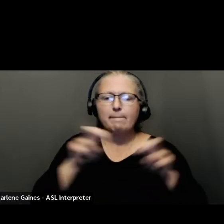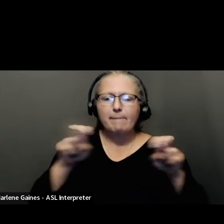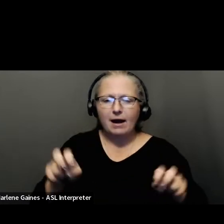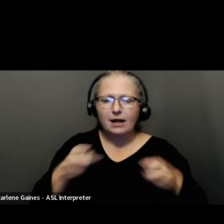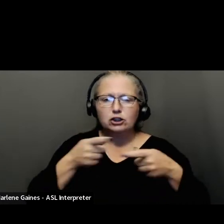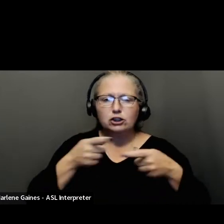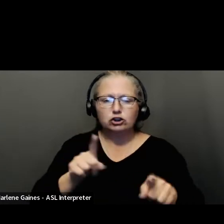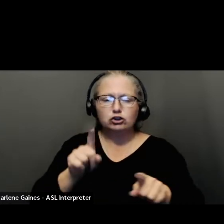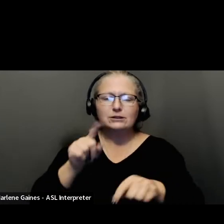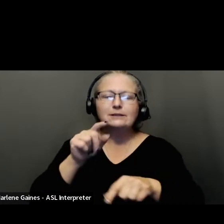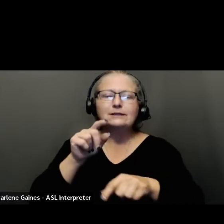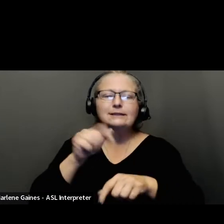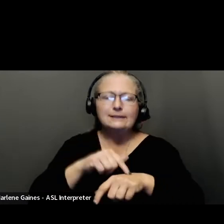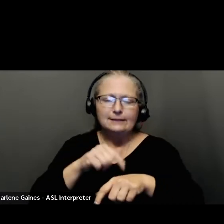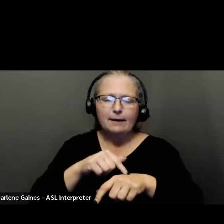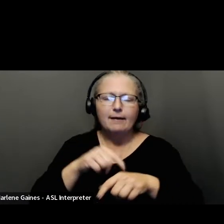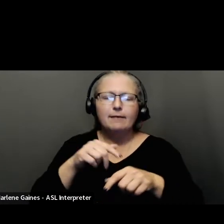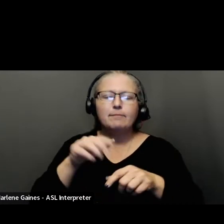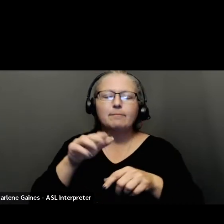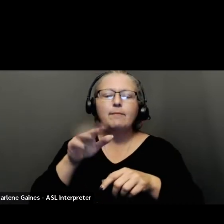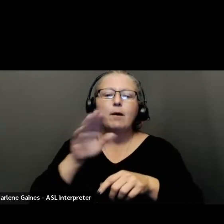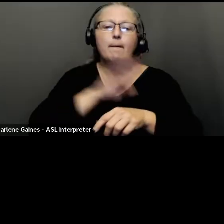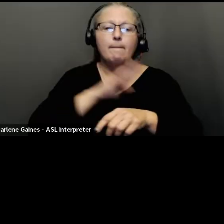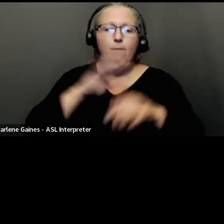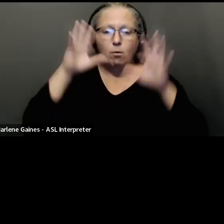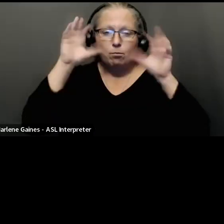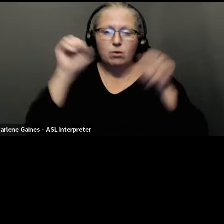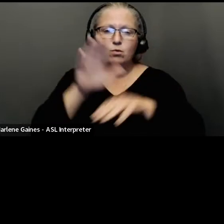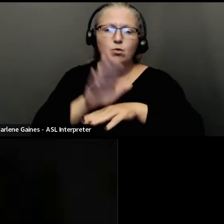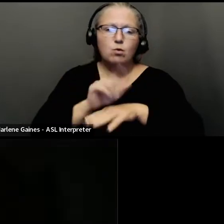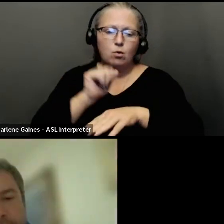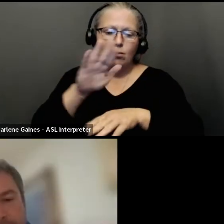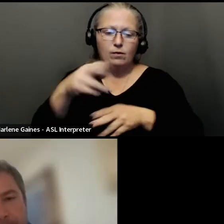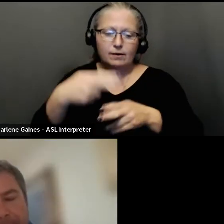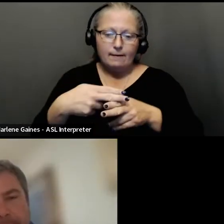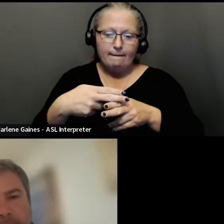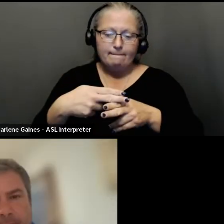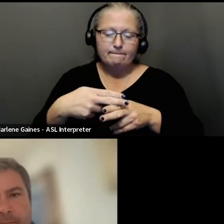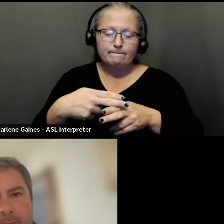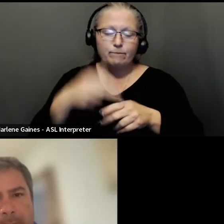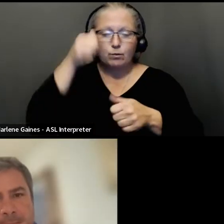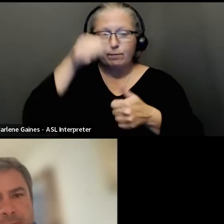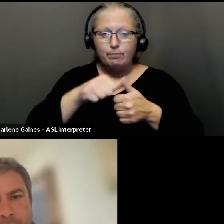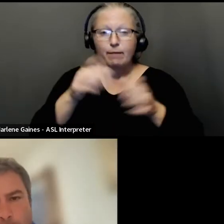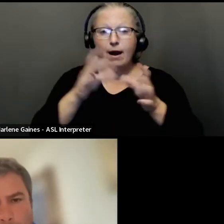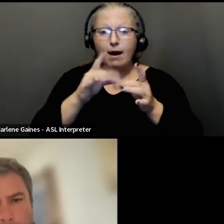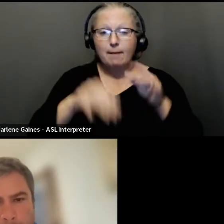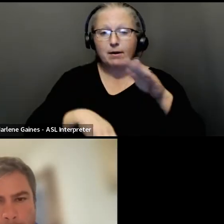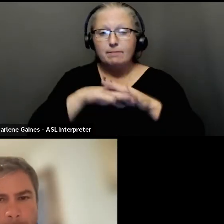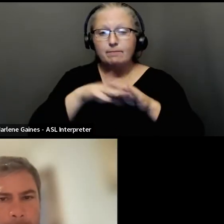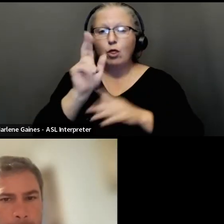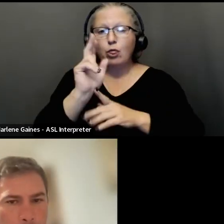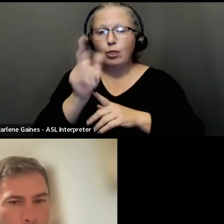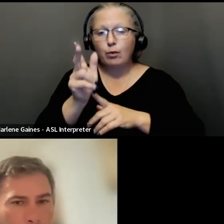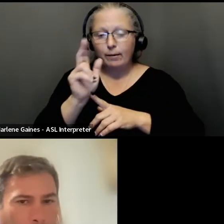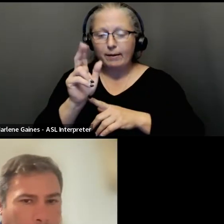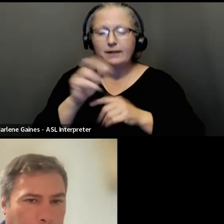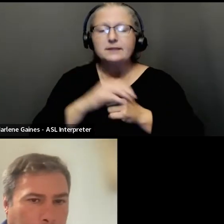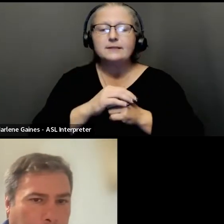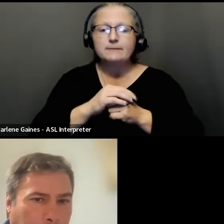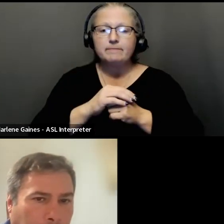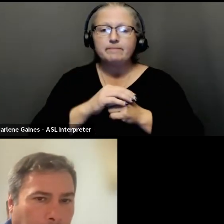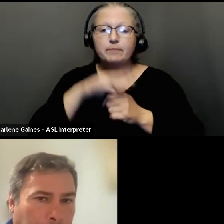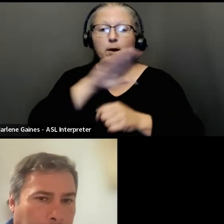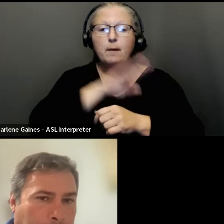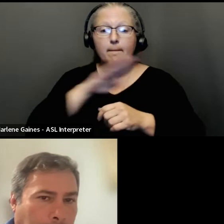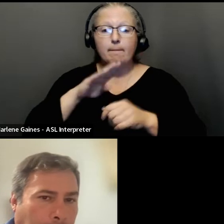public comment period. The board president will call on you. Please note that the comments are limited to 3 minutes. The